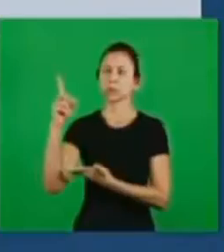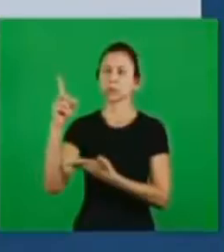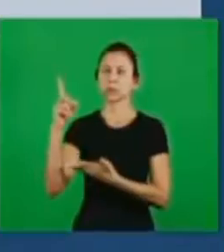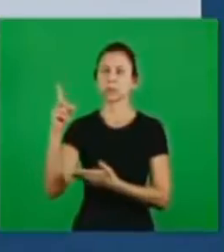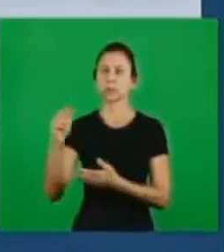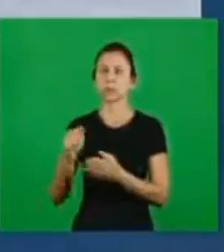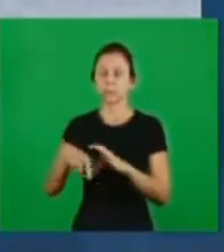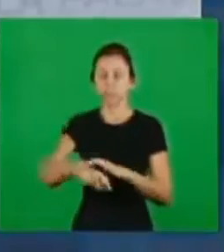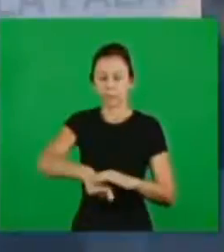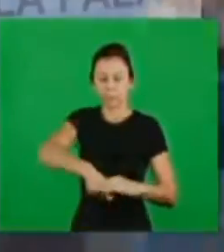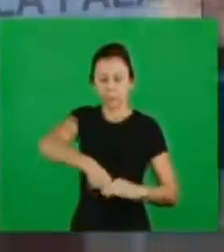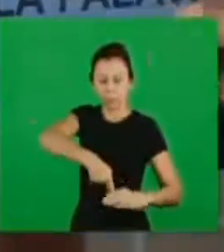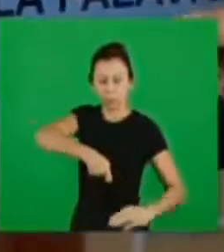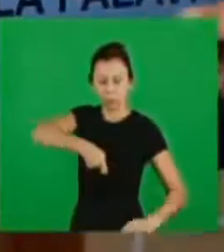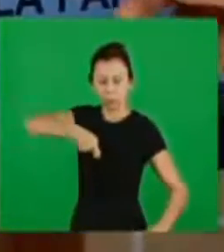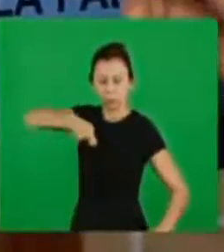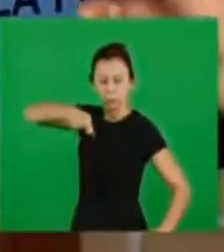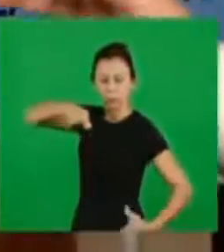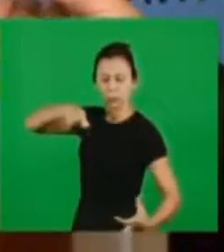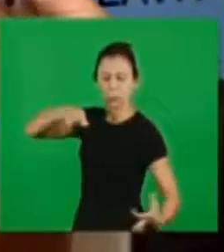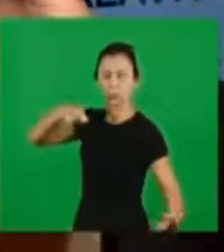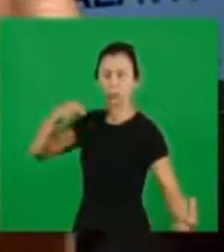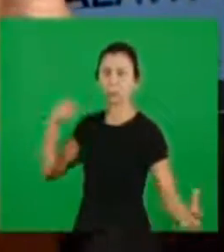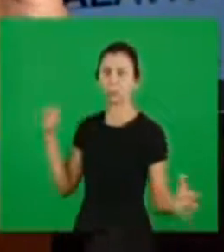action was